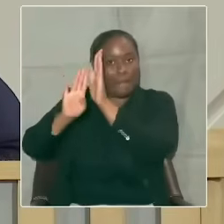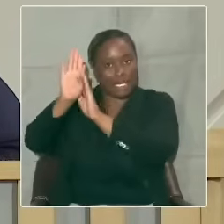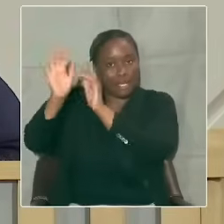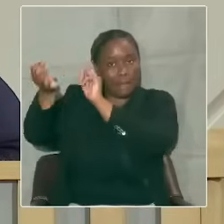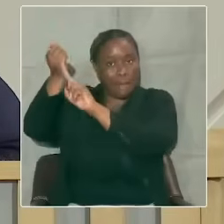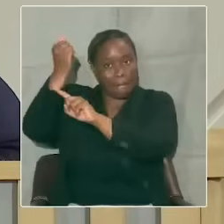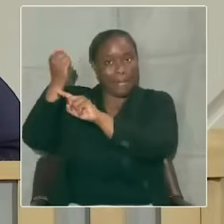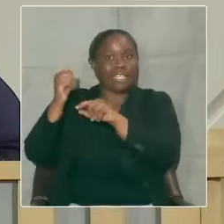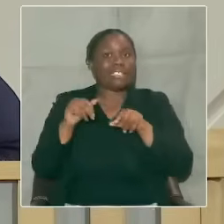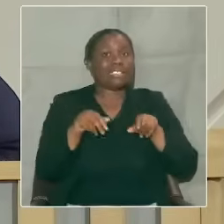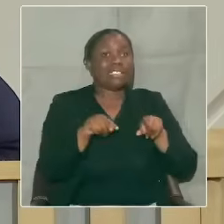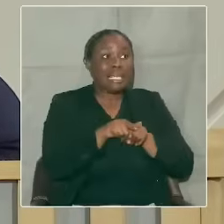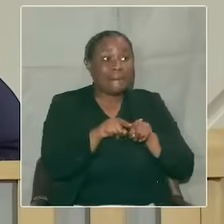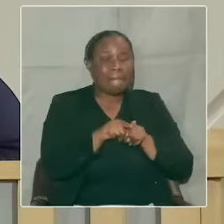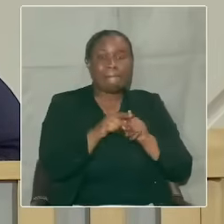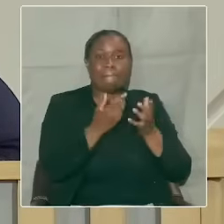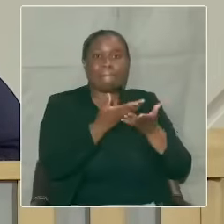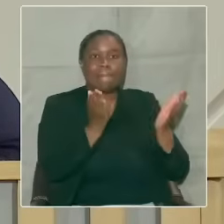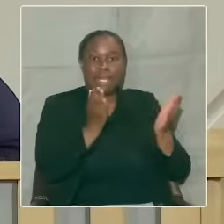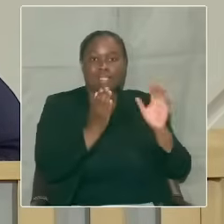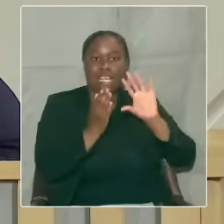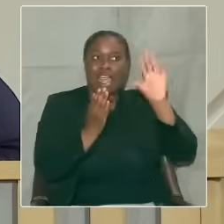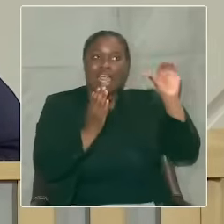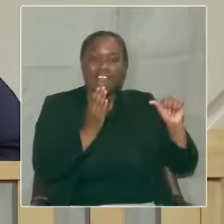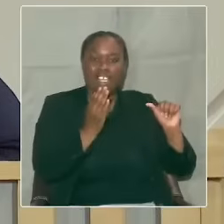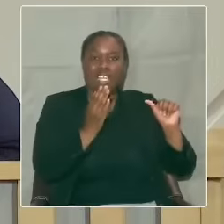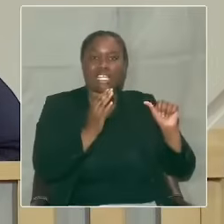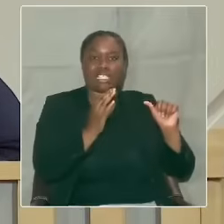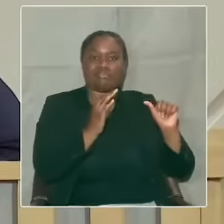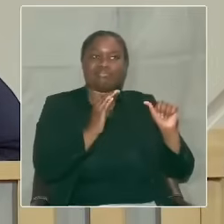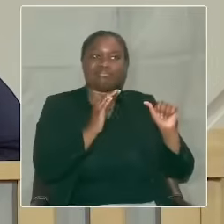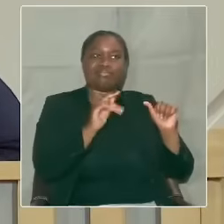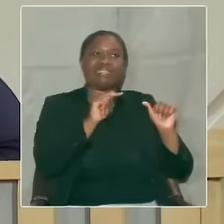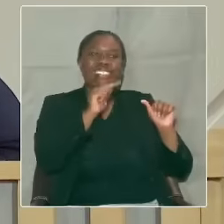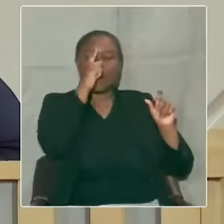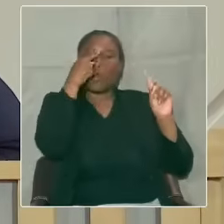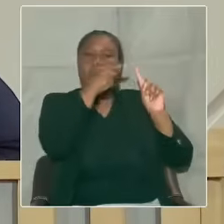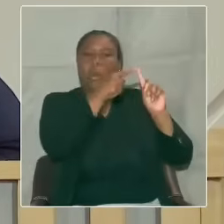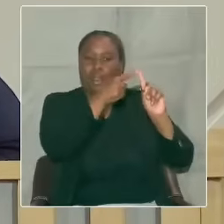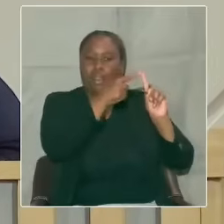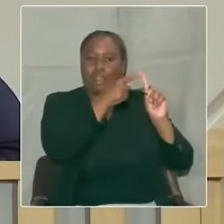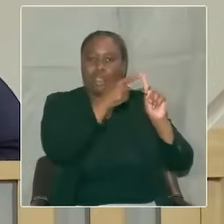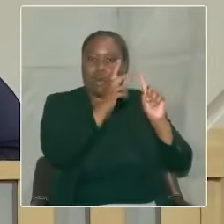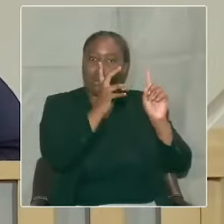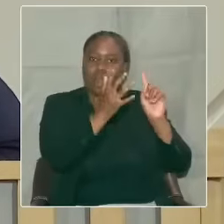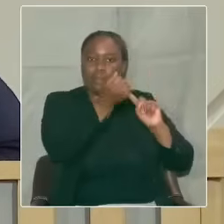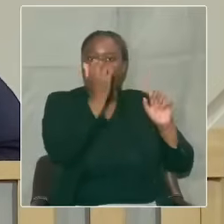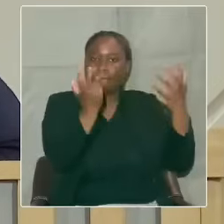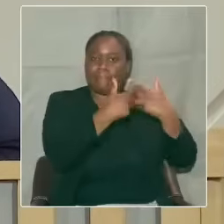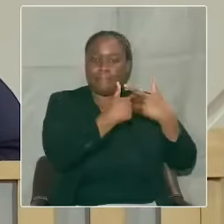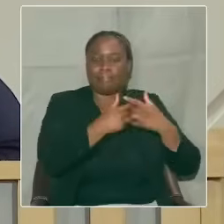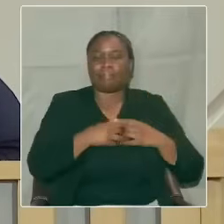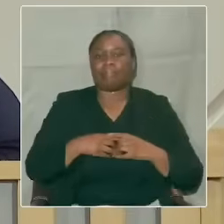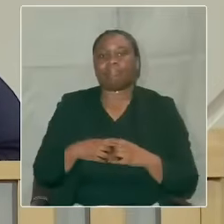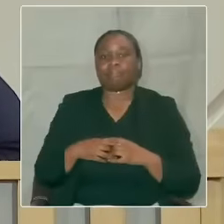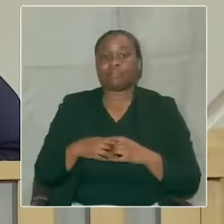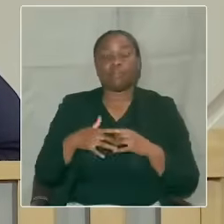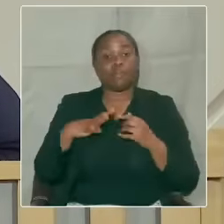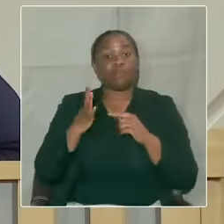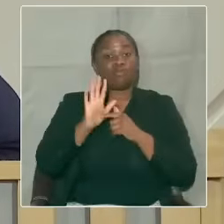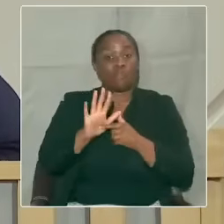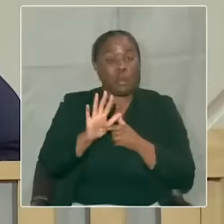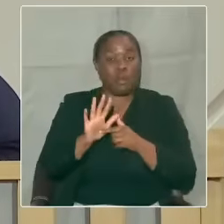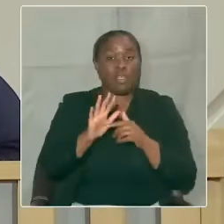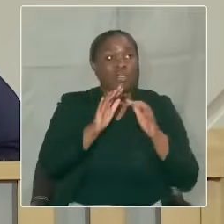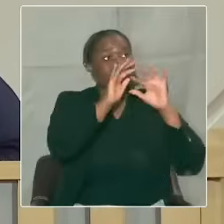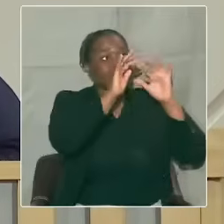project in South Africa. It assures the public, government, and international observers that the highest